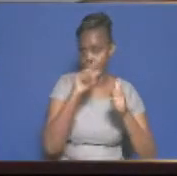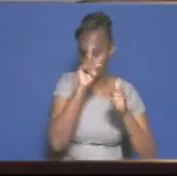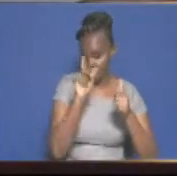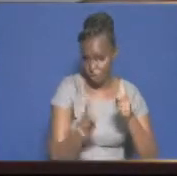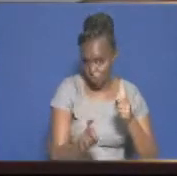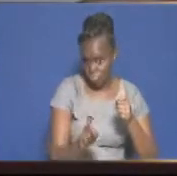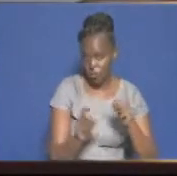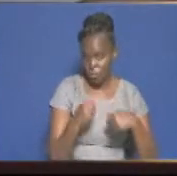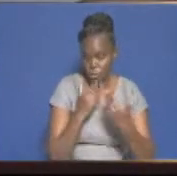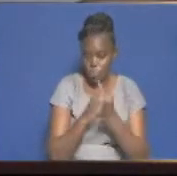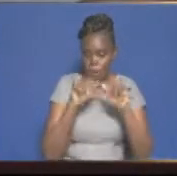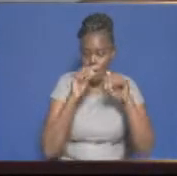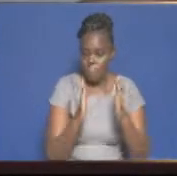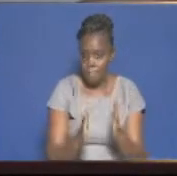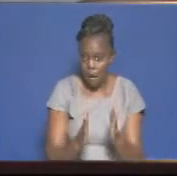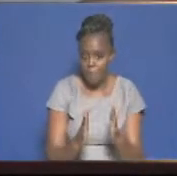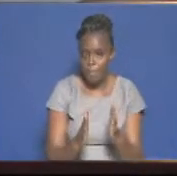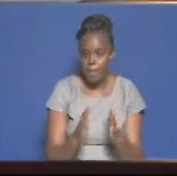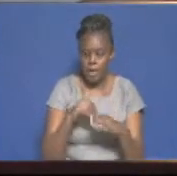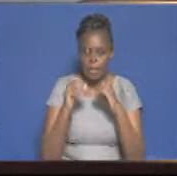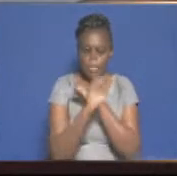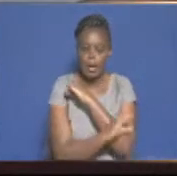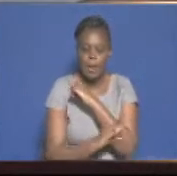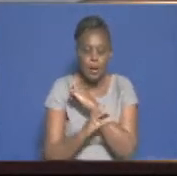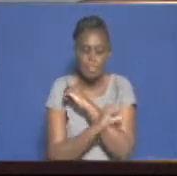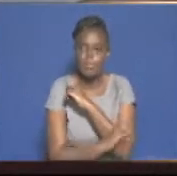ensure that farmers throughout the country